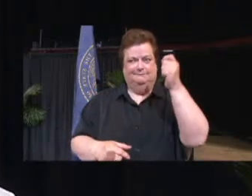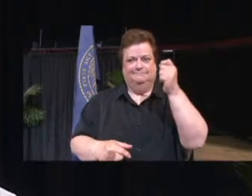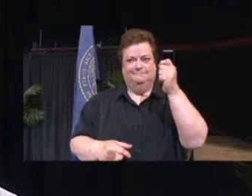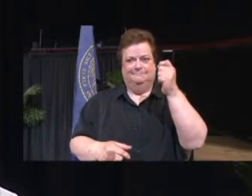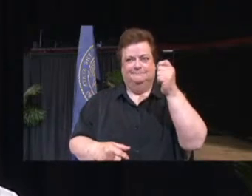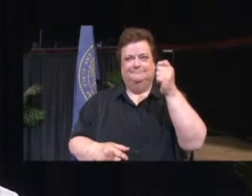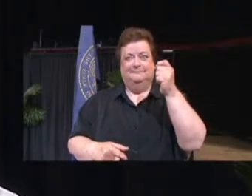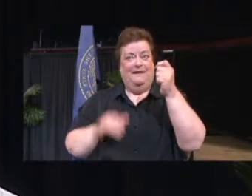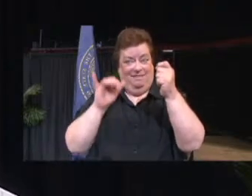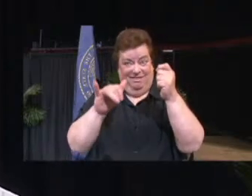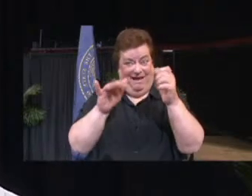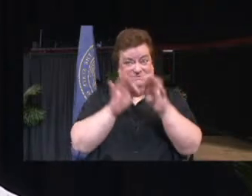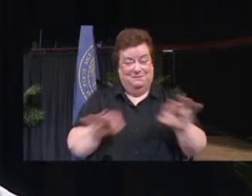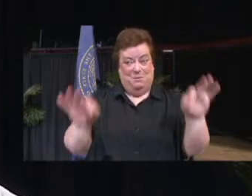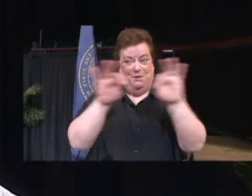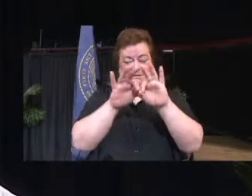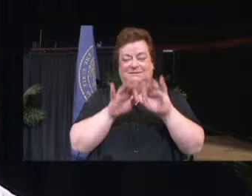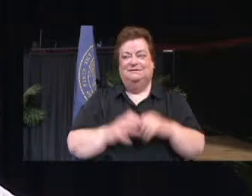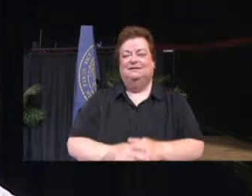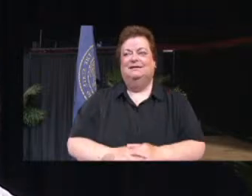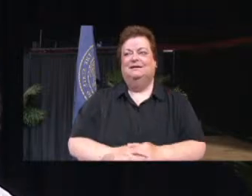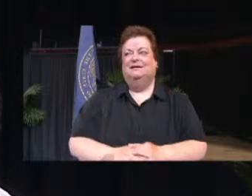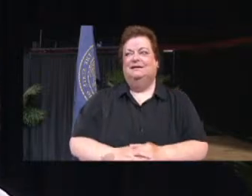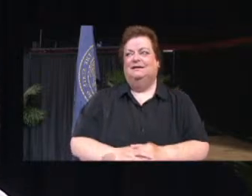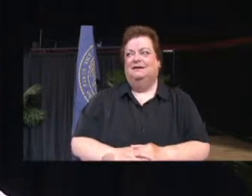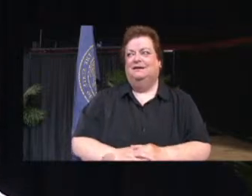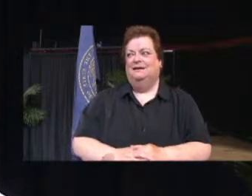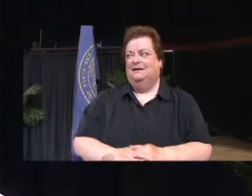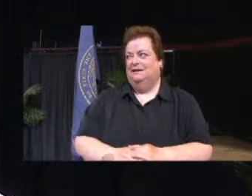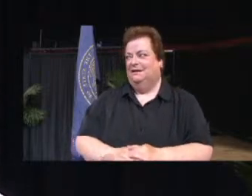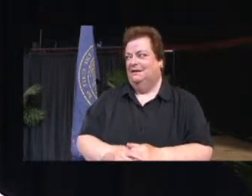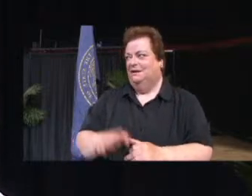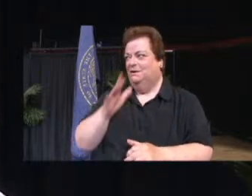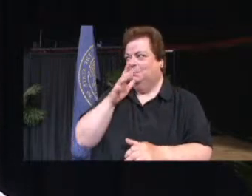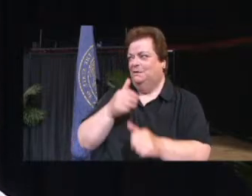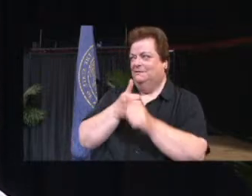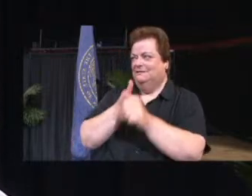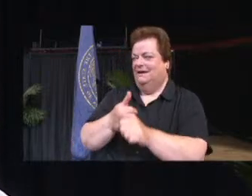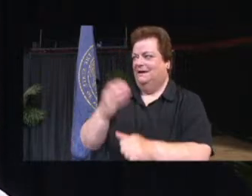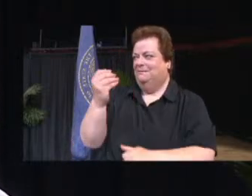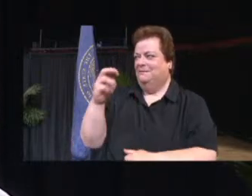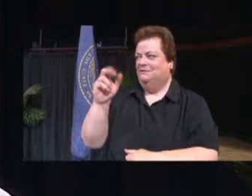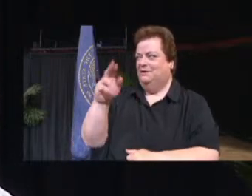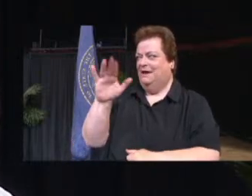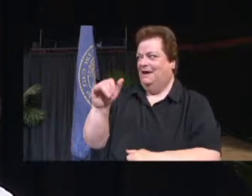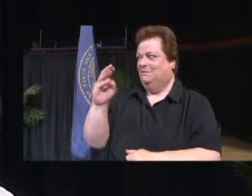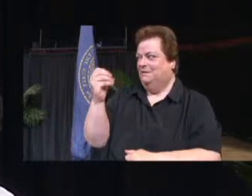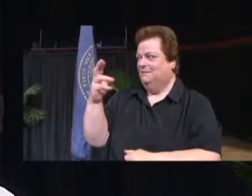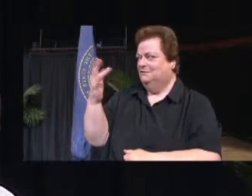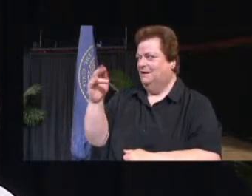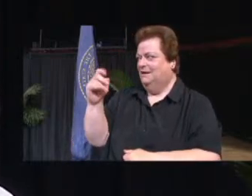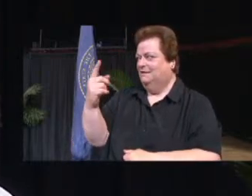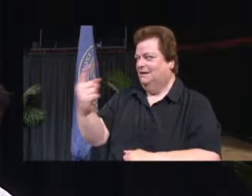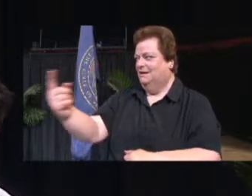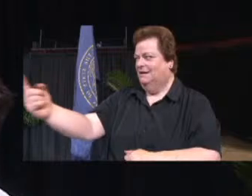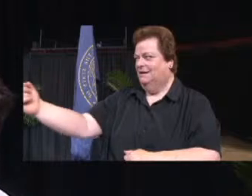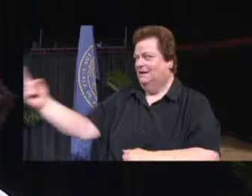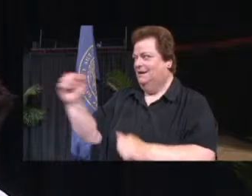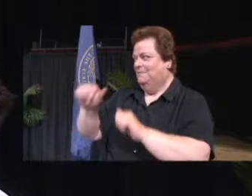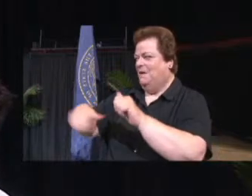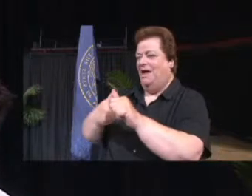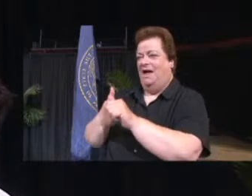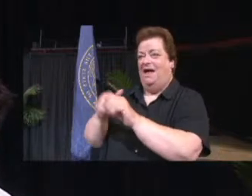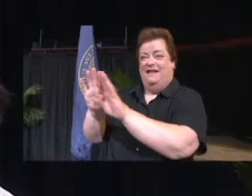That's critical. So you're going to walk, you're going to follow, you're going to see Miss Abby and Mr. Hansen. You're going to go behind this lovely